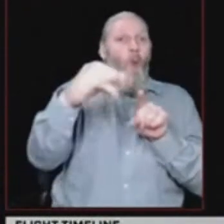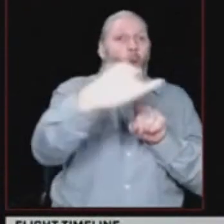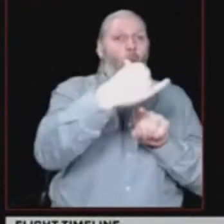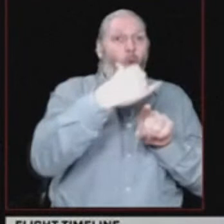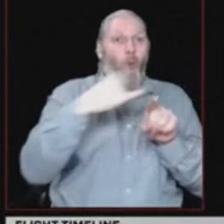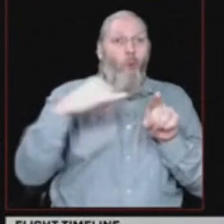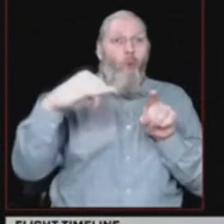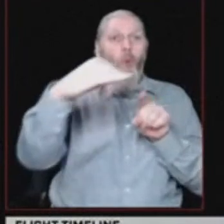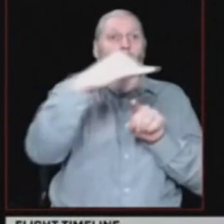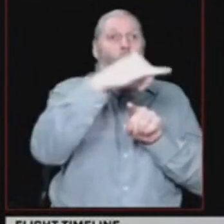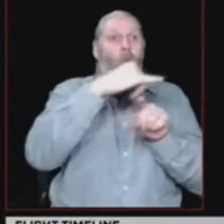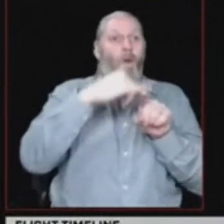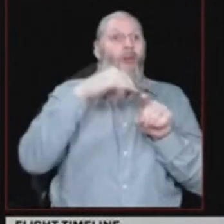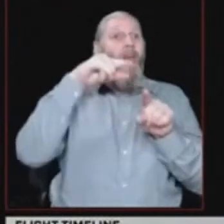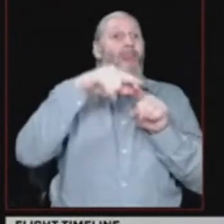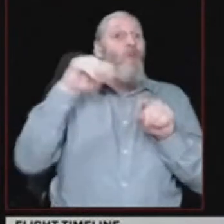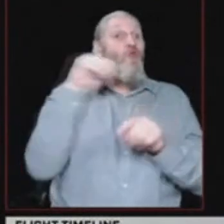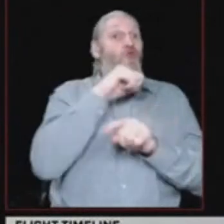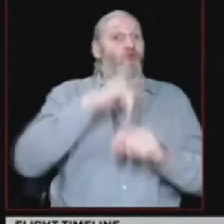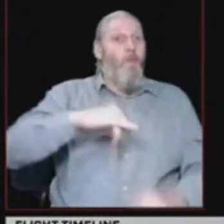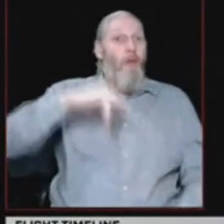feet.